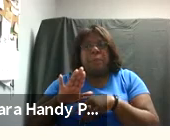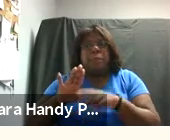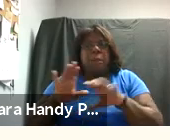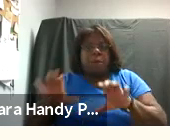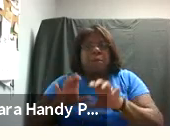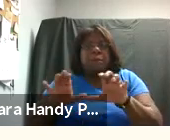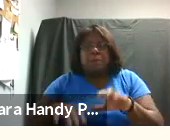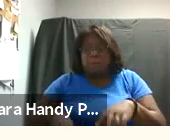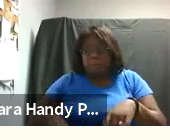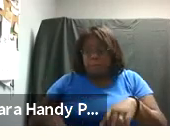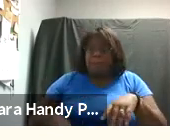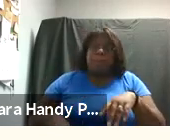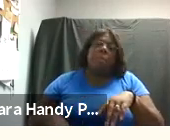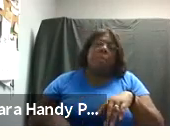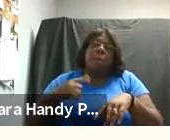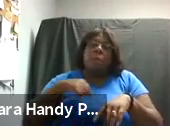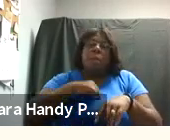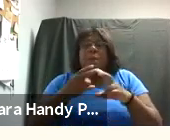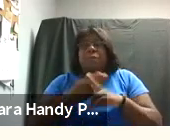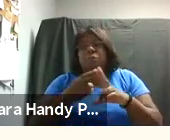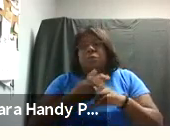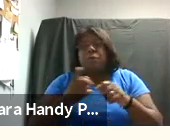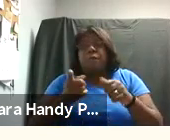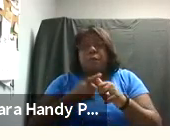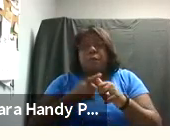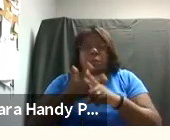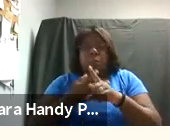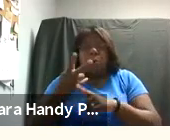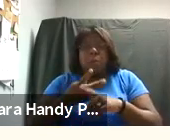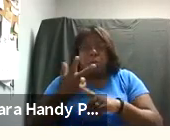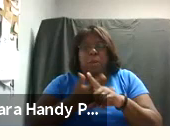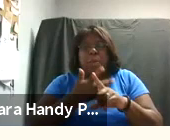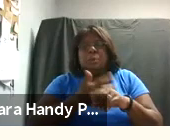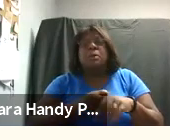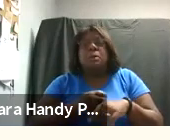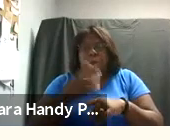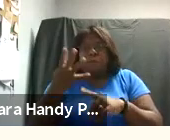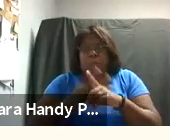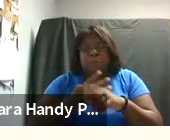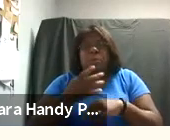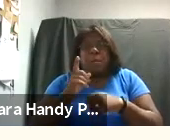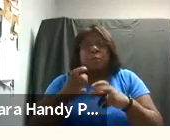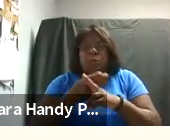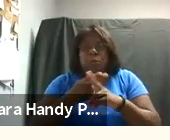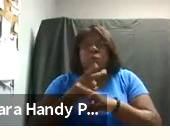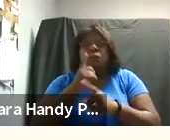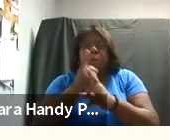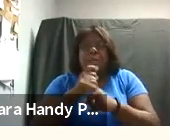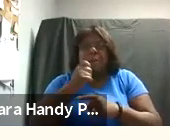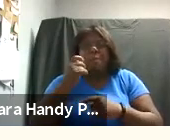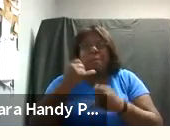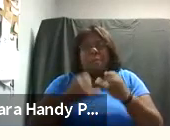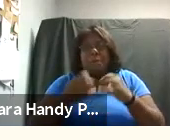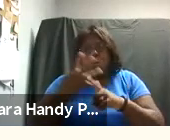activities. We'd have to use the first 3 quarters. Yeah. We couldn't use the last quarter. Yeah.